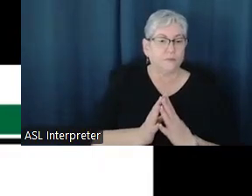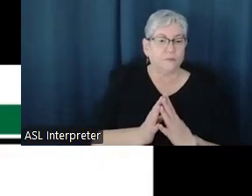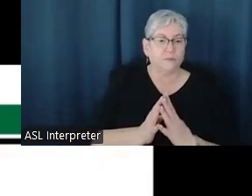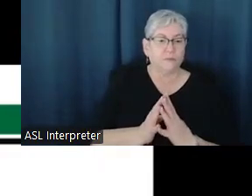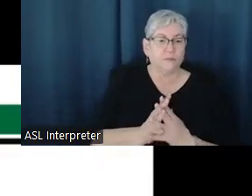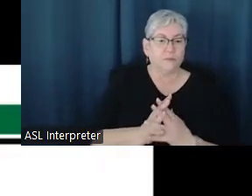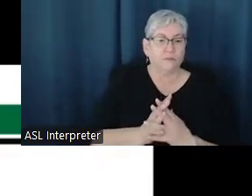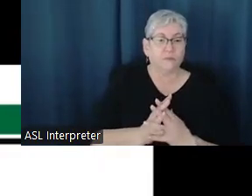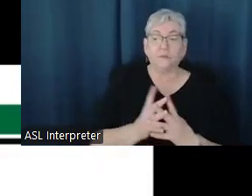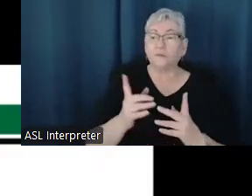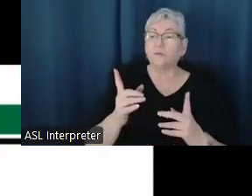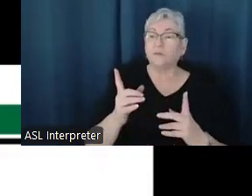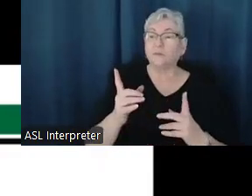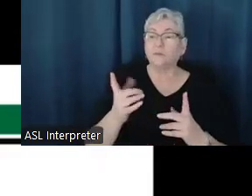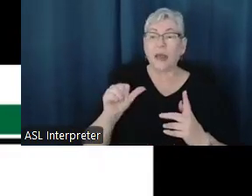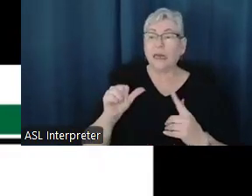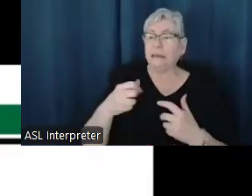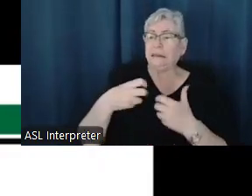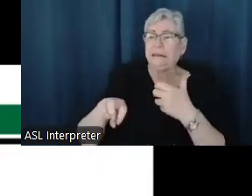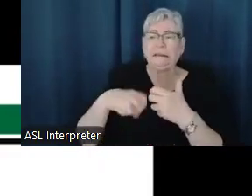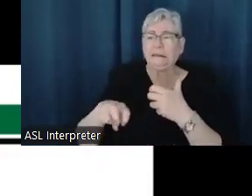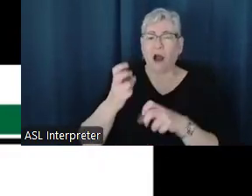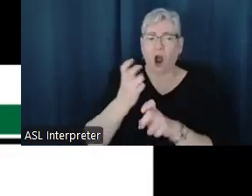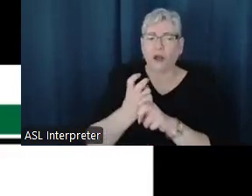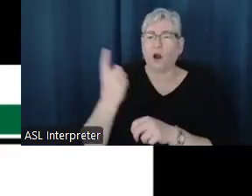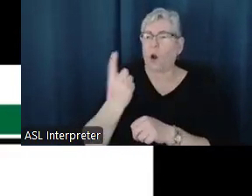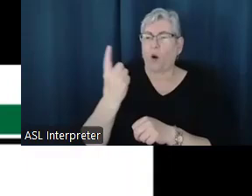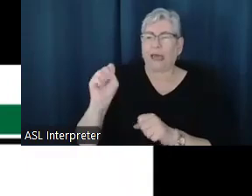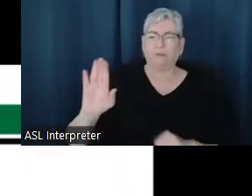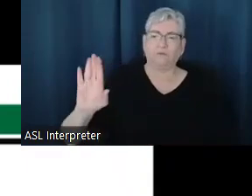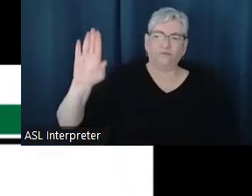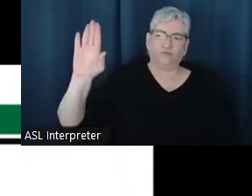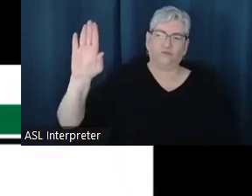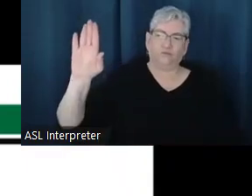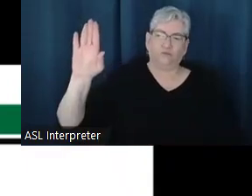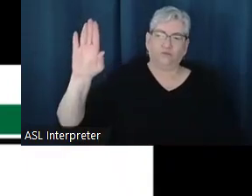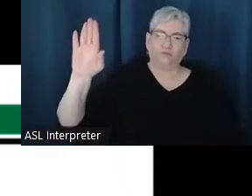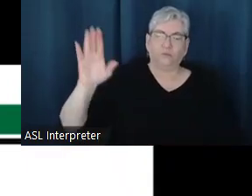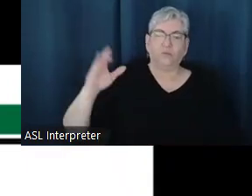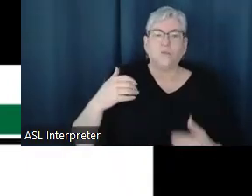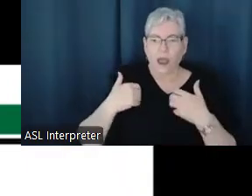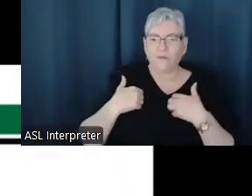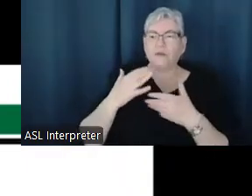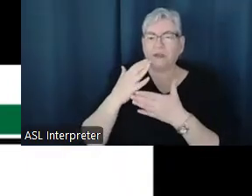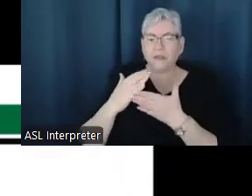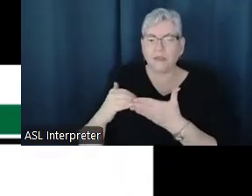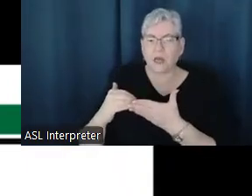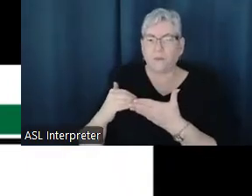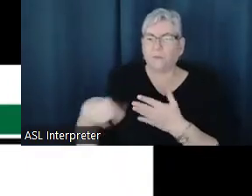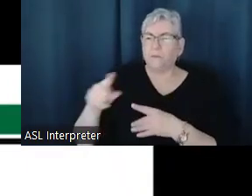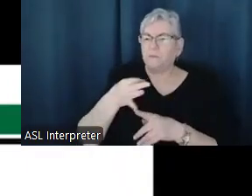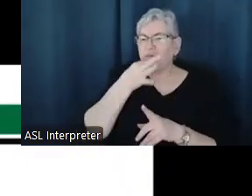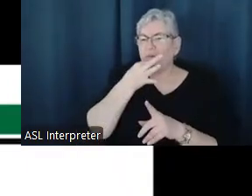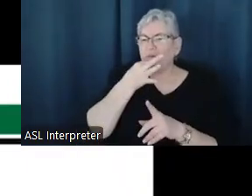And if you're having any difficulty, we can always have you raise your hand. We've got some experts on here who can help with some